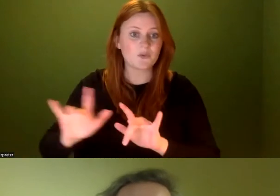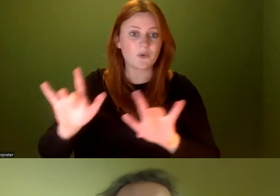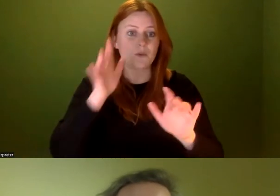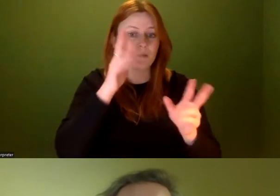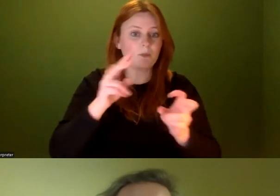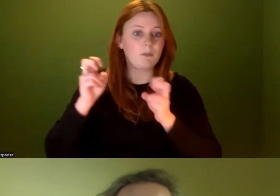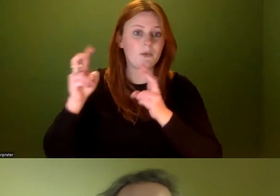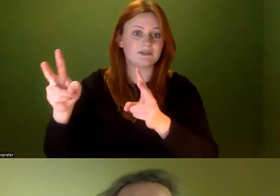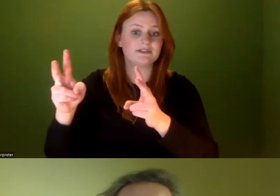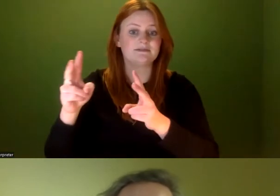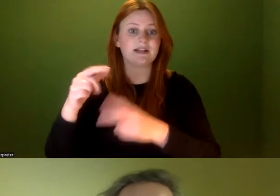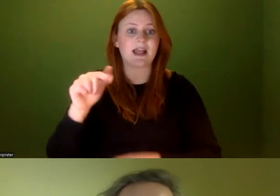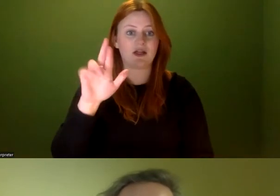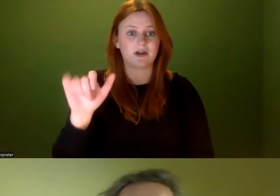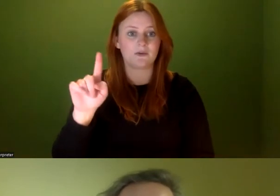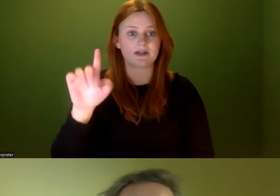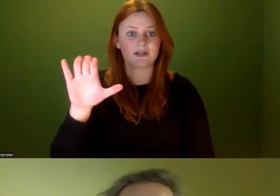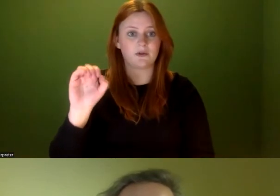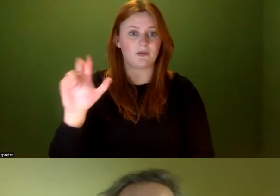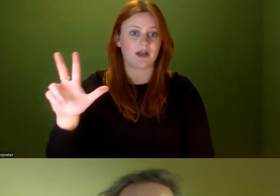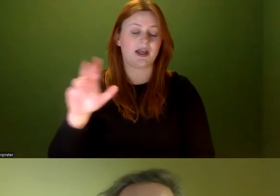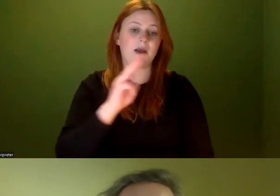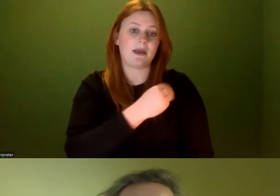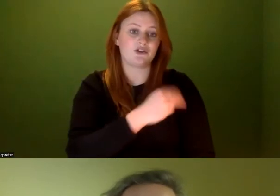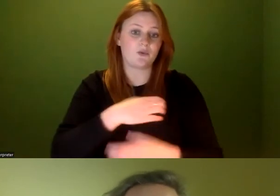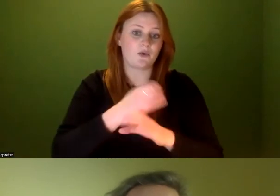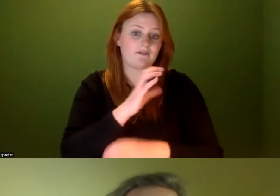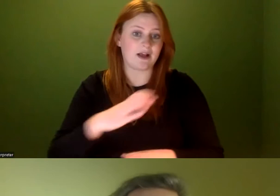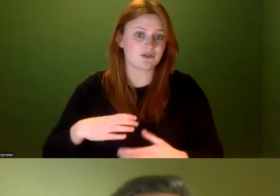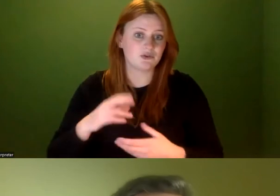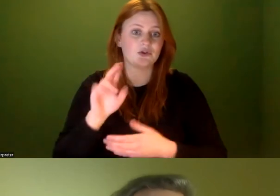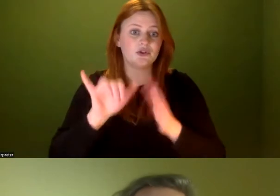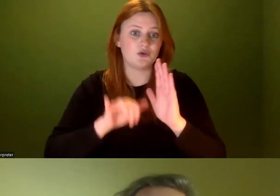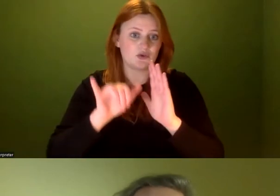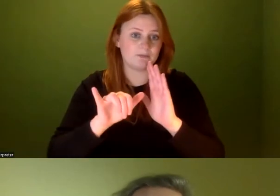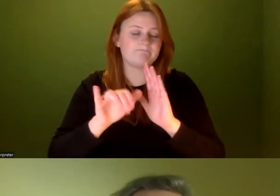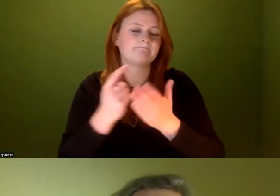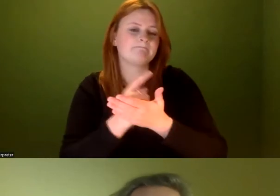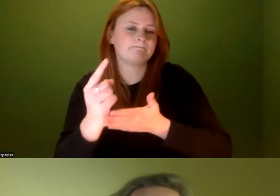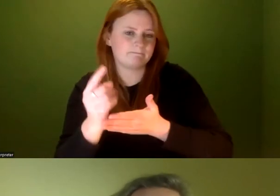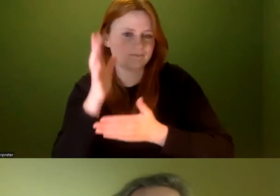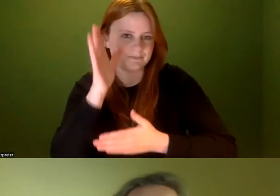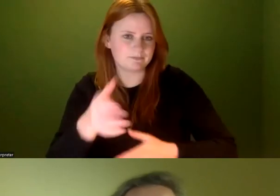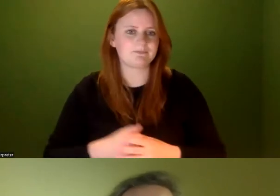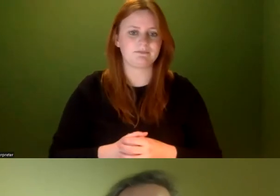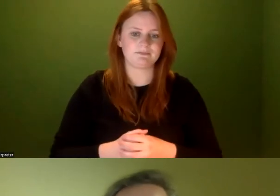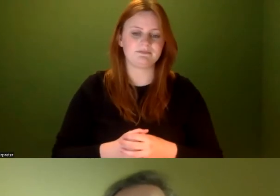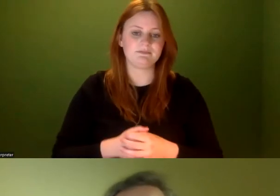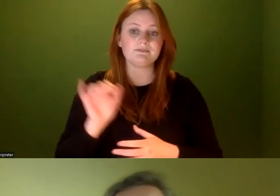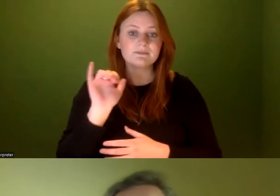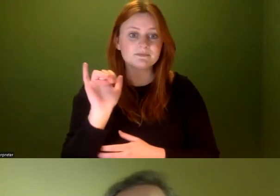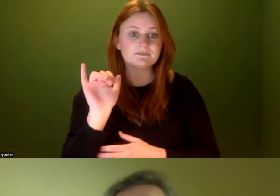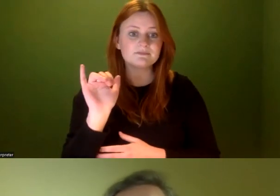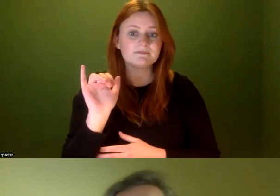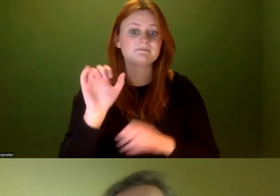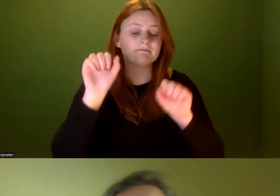to Gallery 1CO3 and Manitoba Craft Council's YouTube channels in approximately 1 week's time. There will be an opportunity for